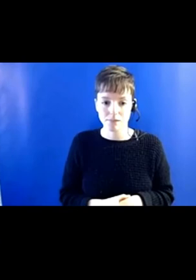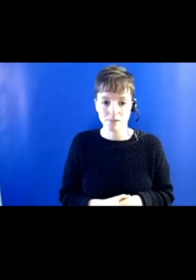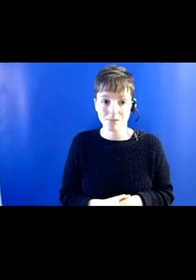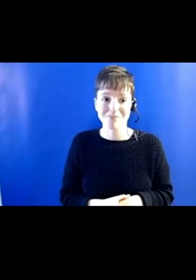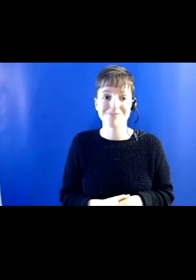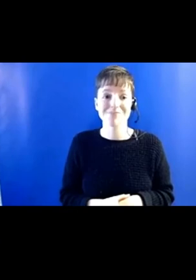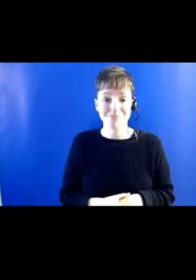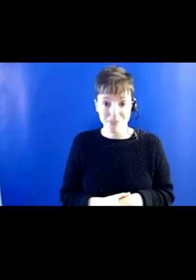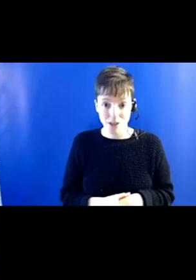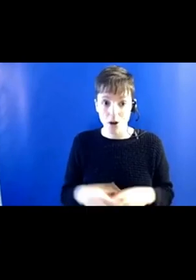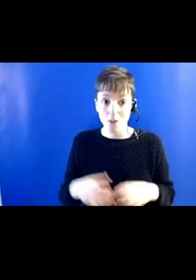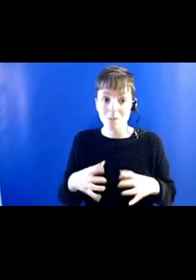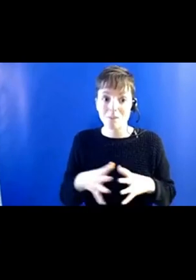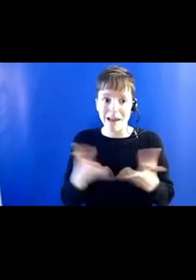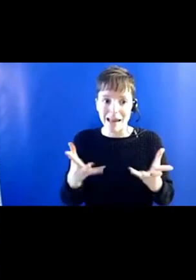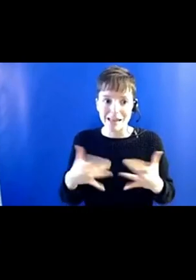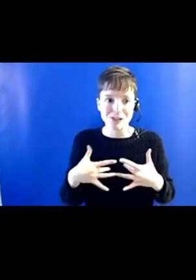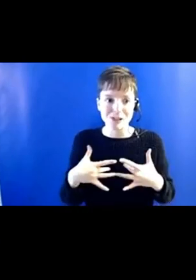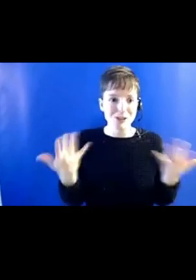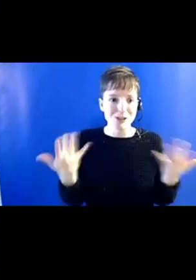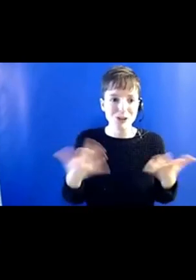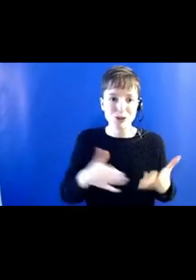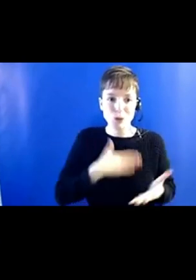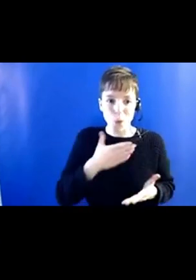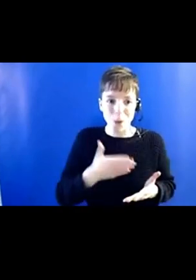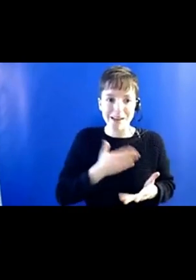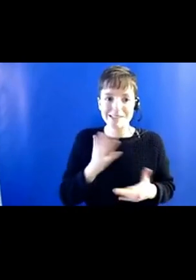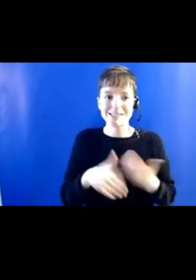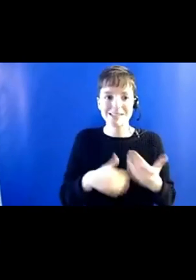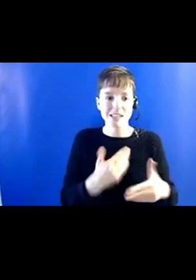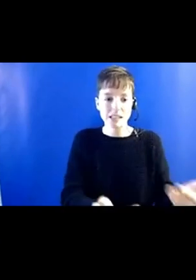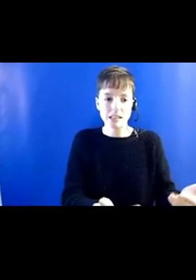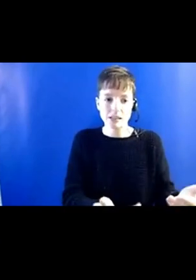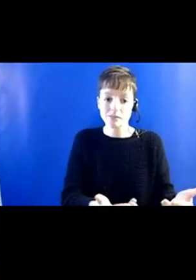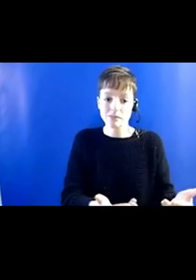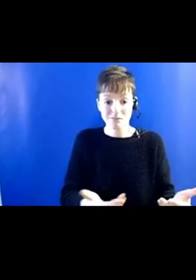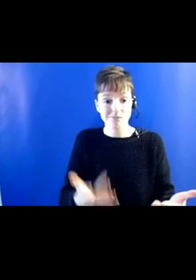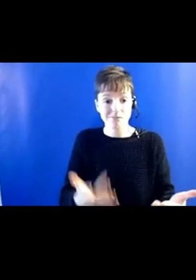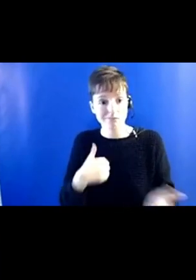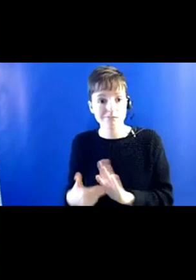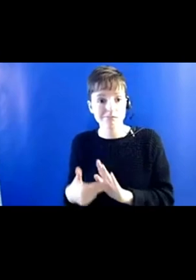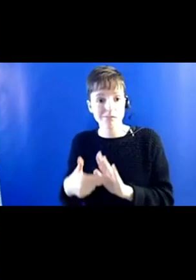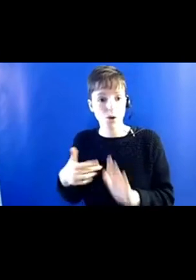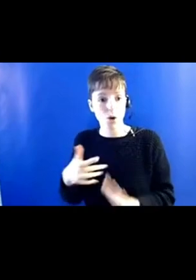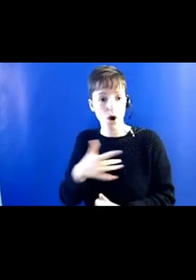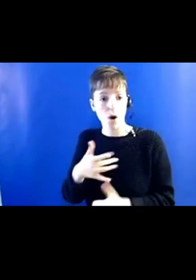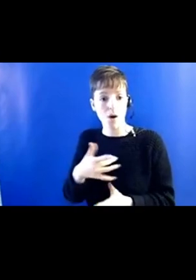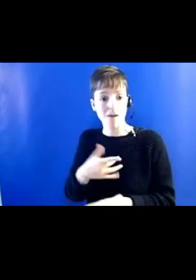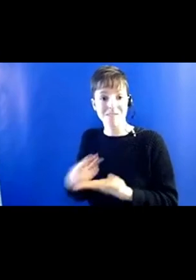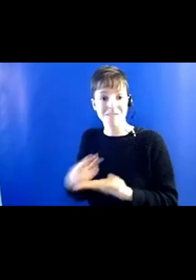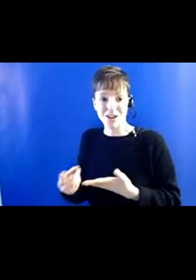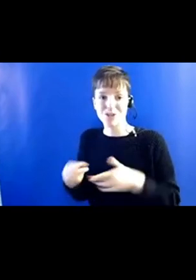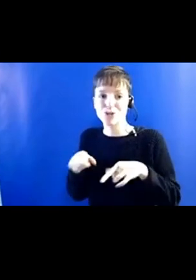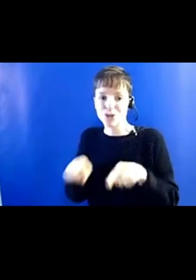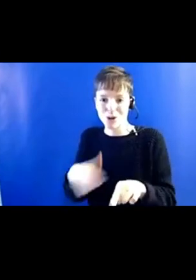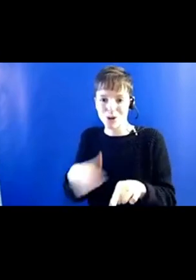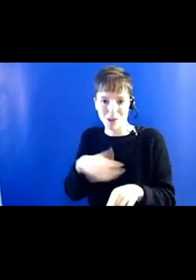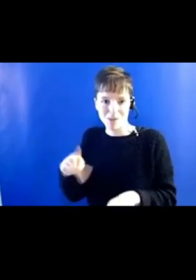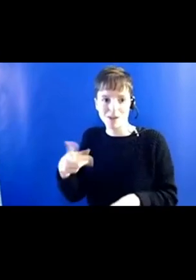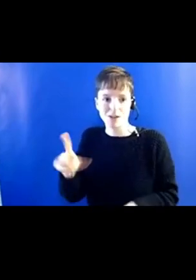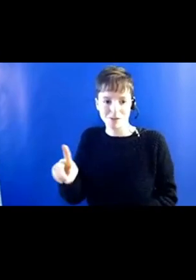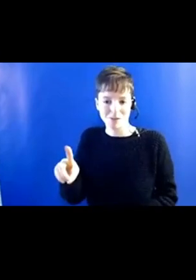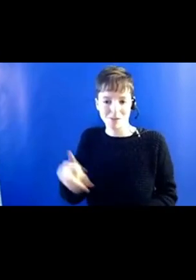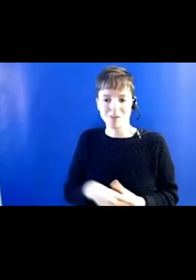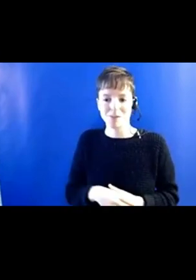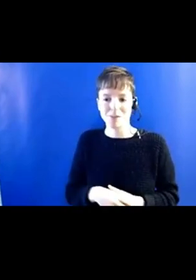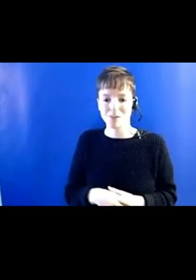and all of the joys that go along with that. I was diagnosed with heart failure in my while I was doing my PhD